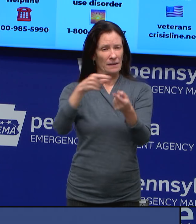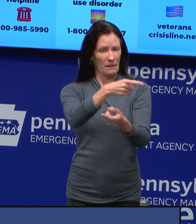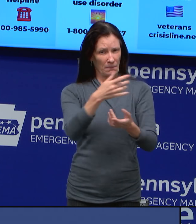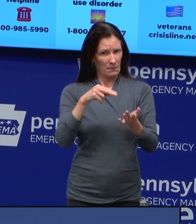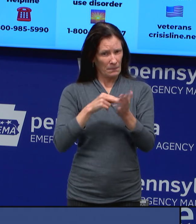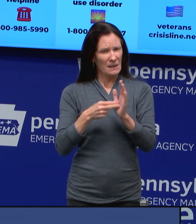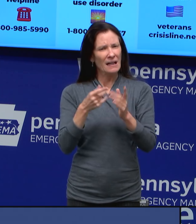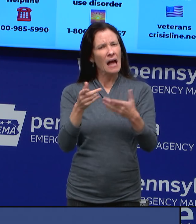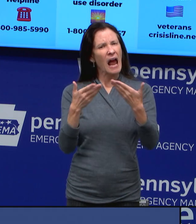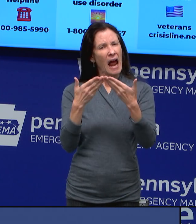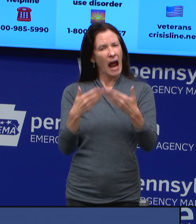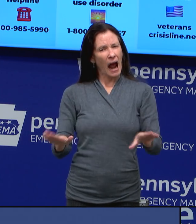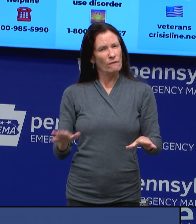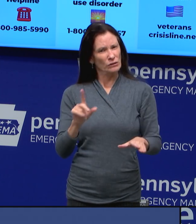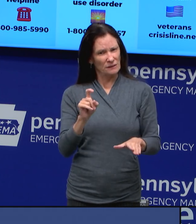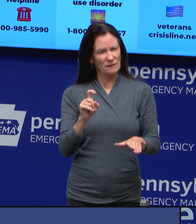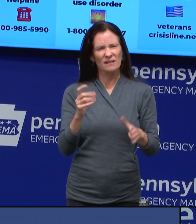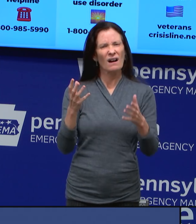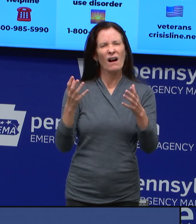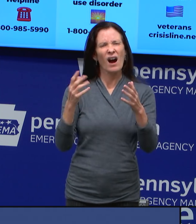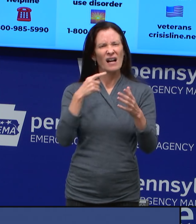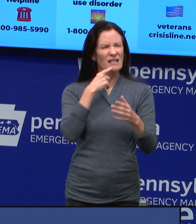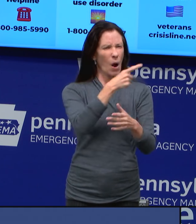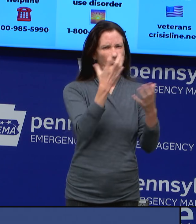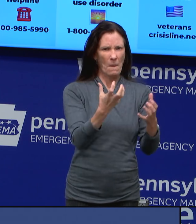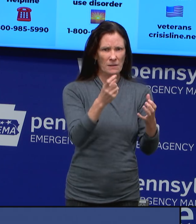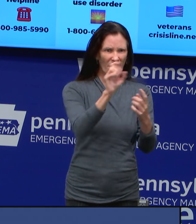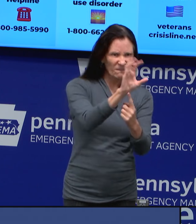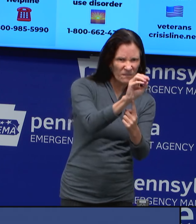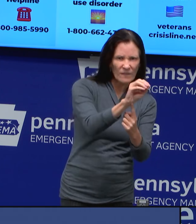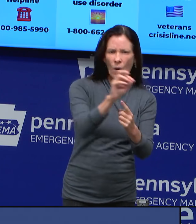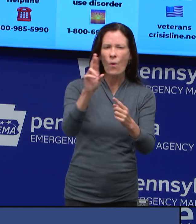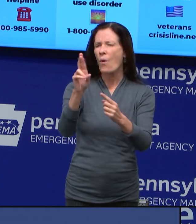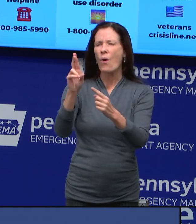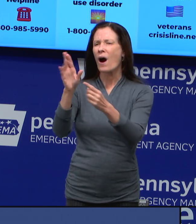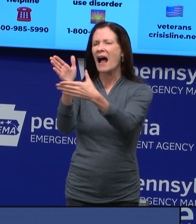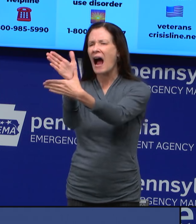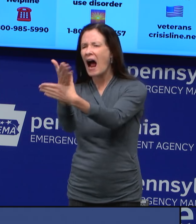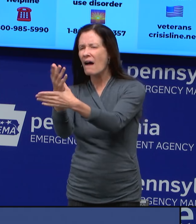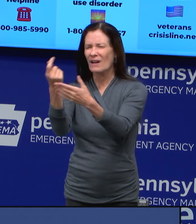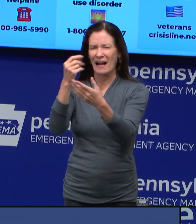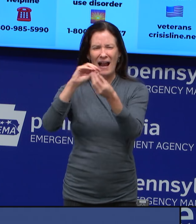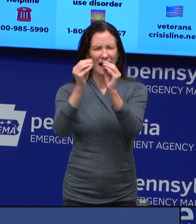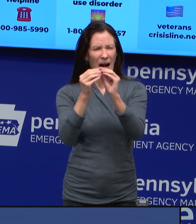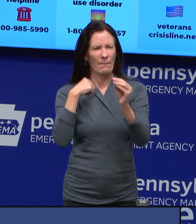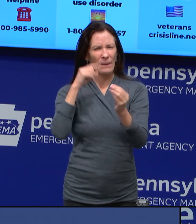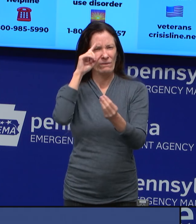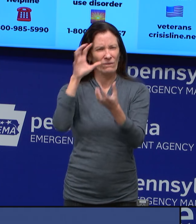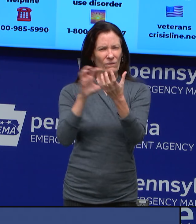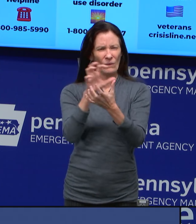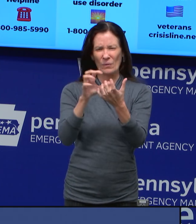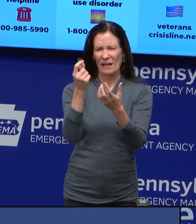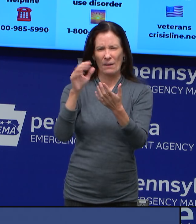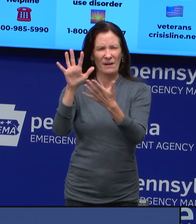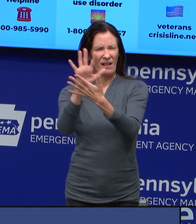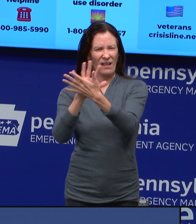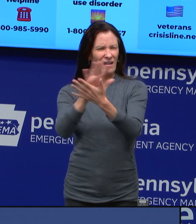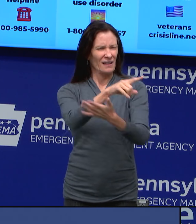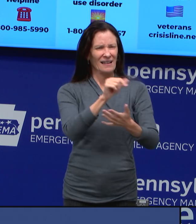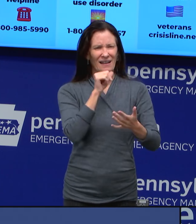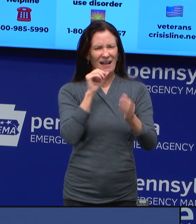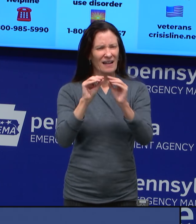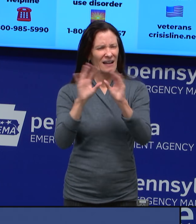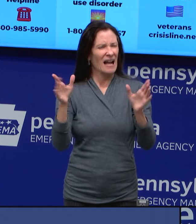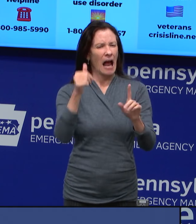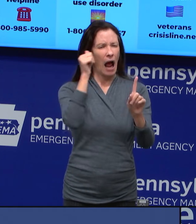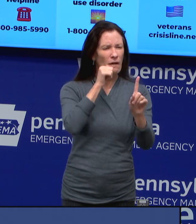average. What happened between Wednesday and Saturday to make the administration decide not to use an average daily case count, but a